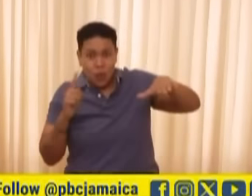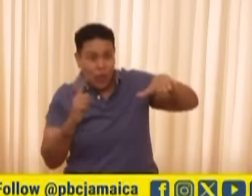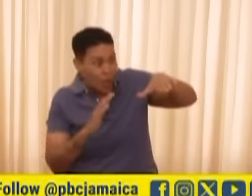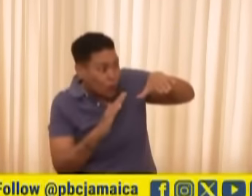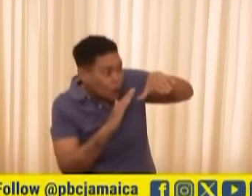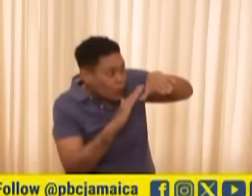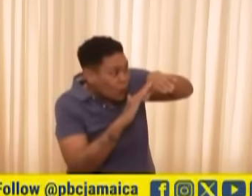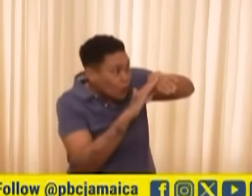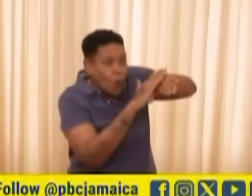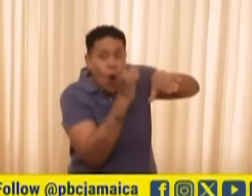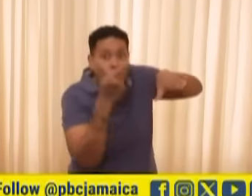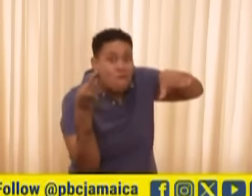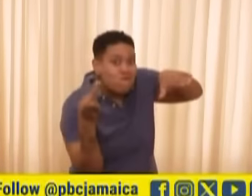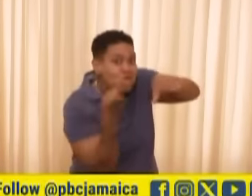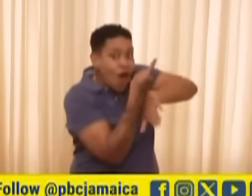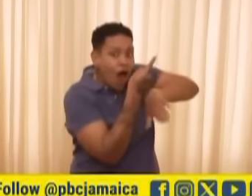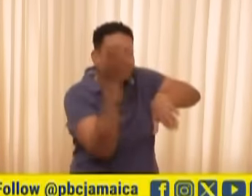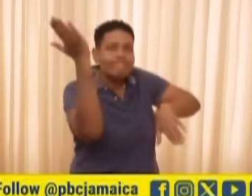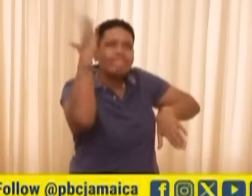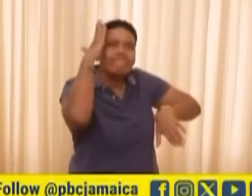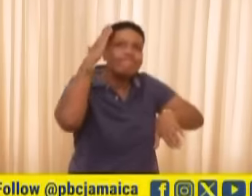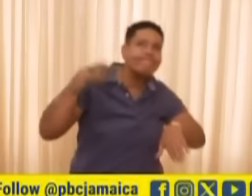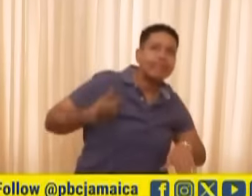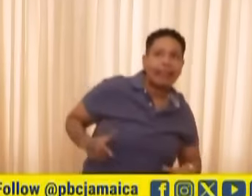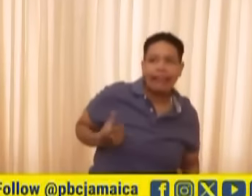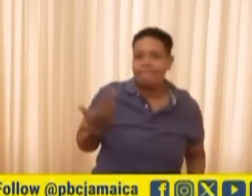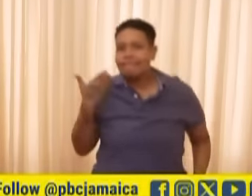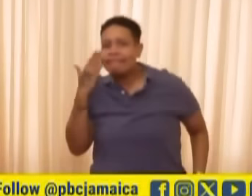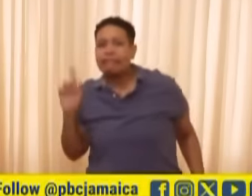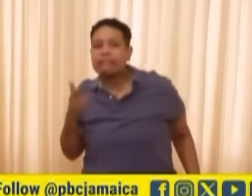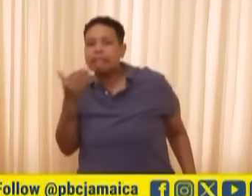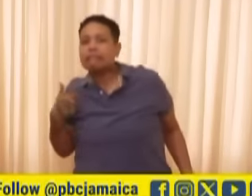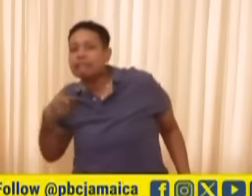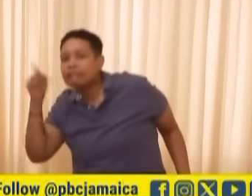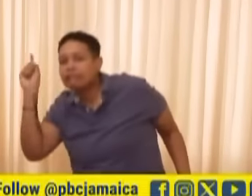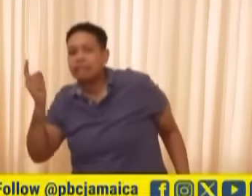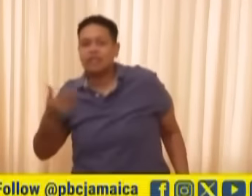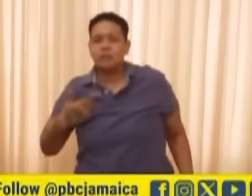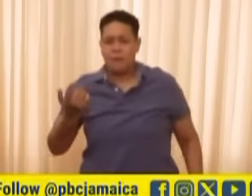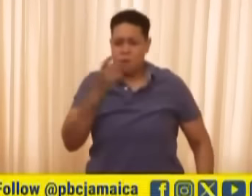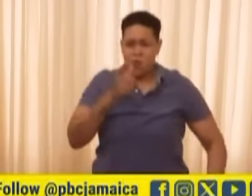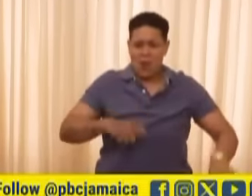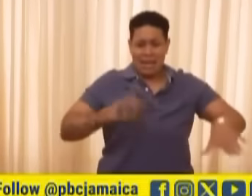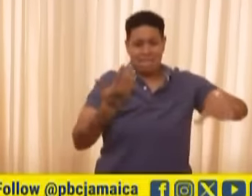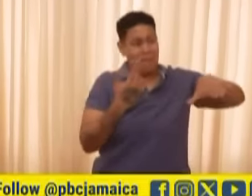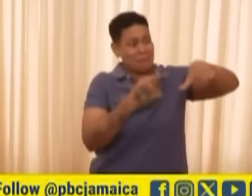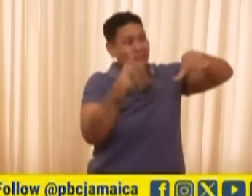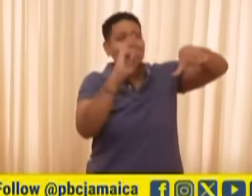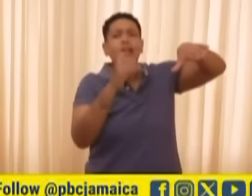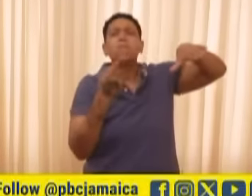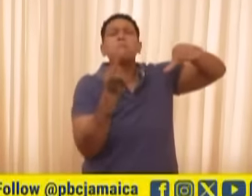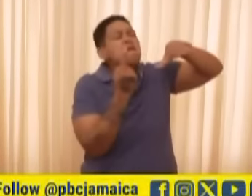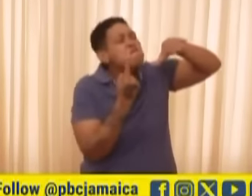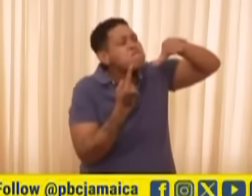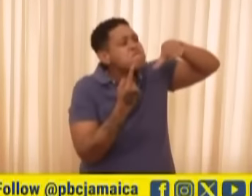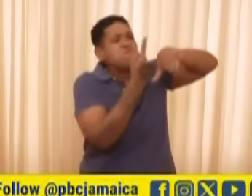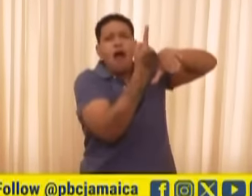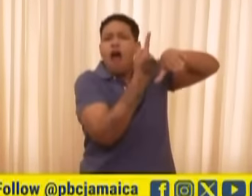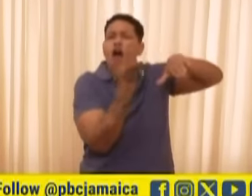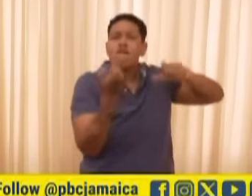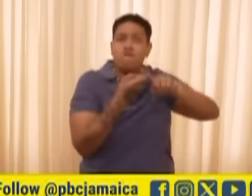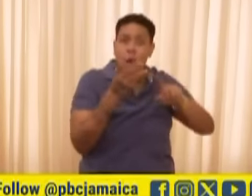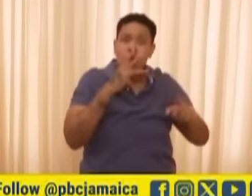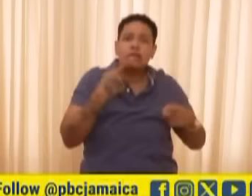will impact, so that those persons who are some distance from the coastline but still in the low-lying